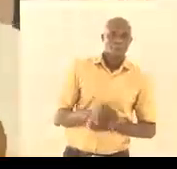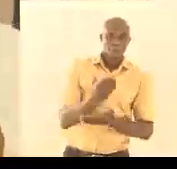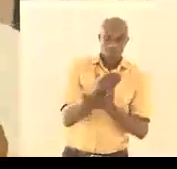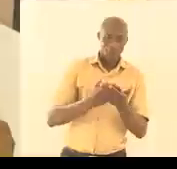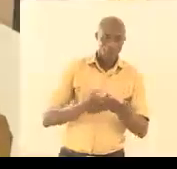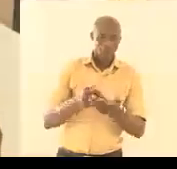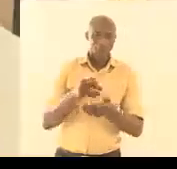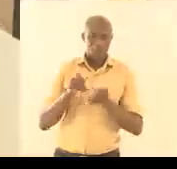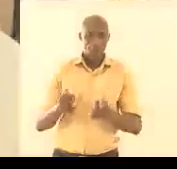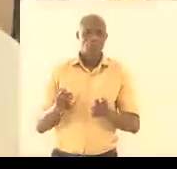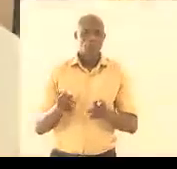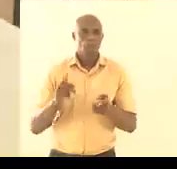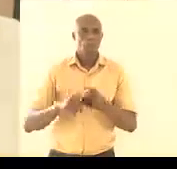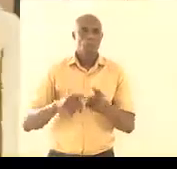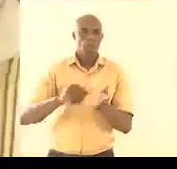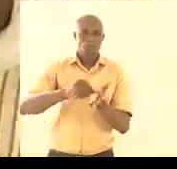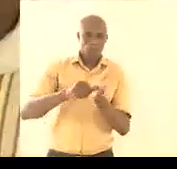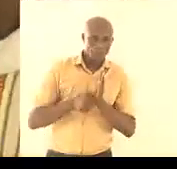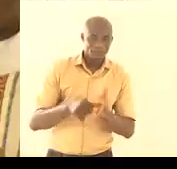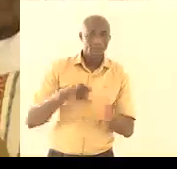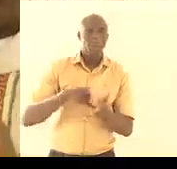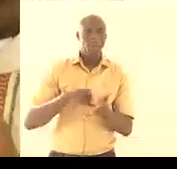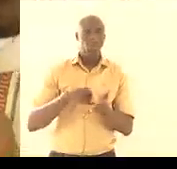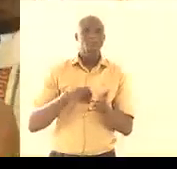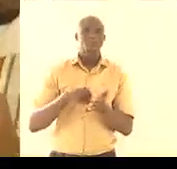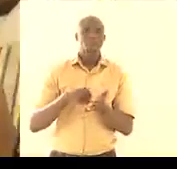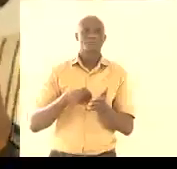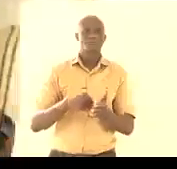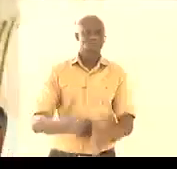and some people, to emphasize it, you know what they do?